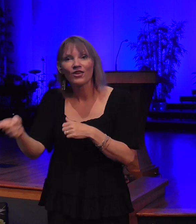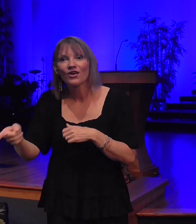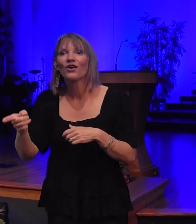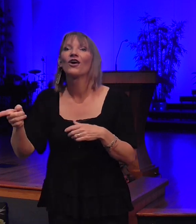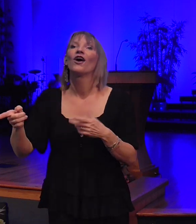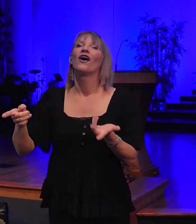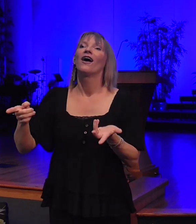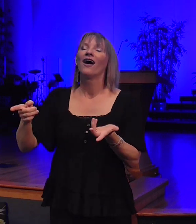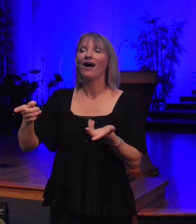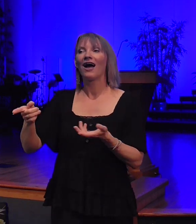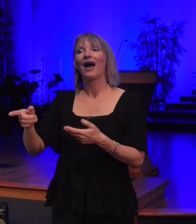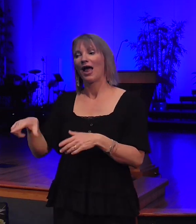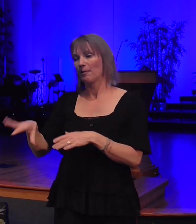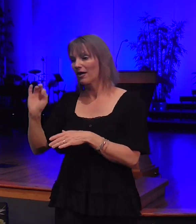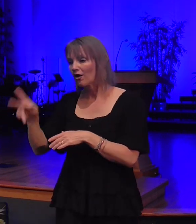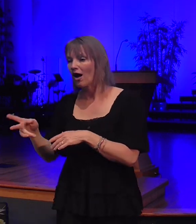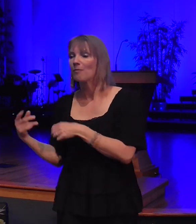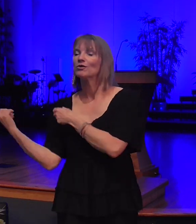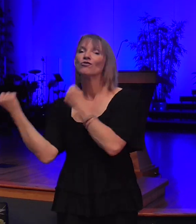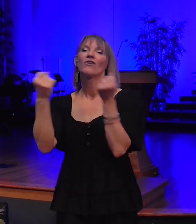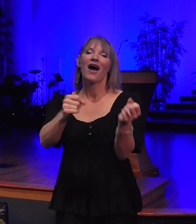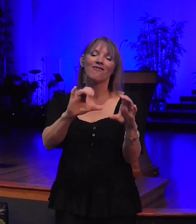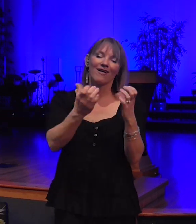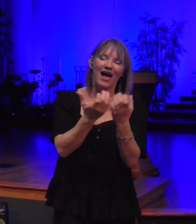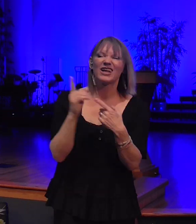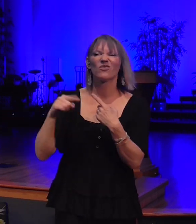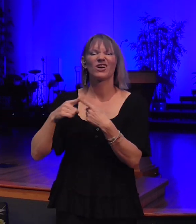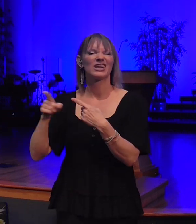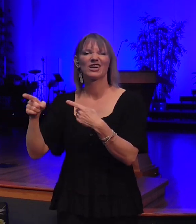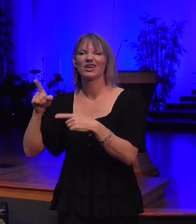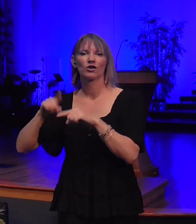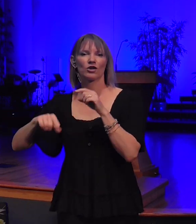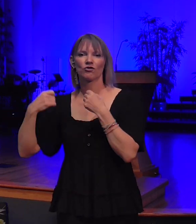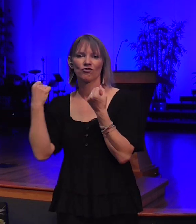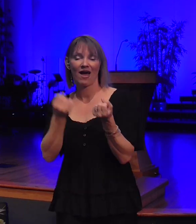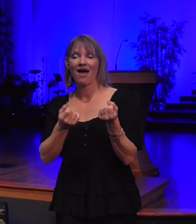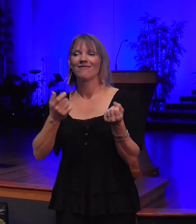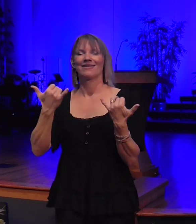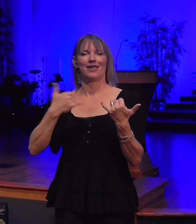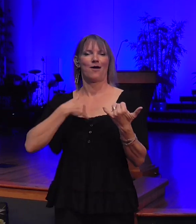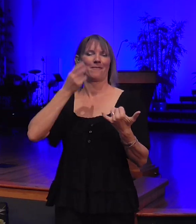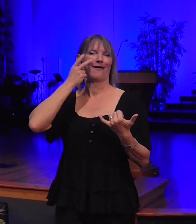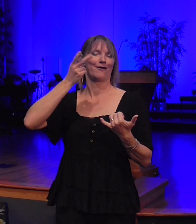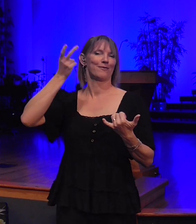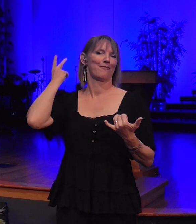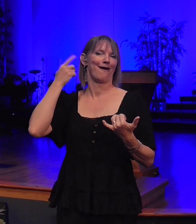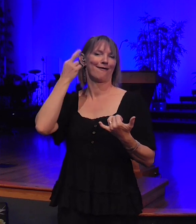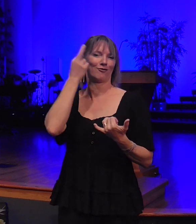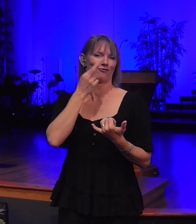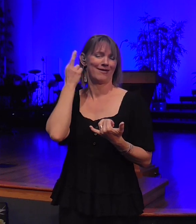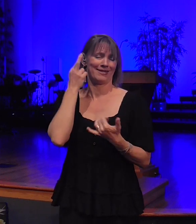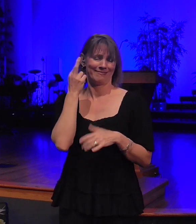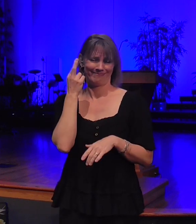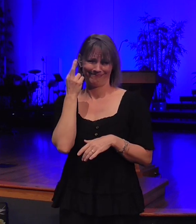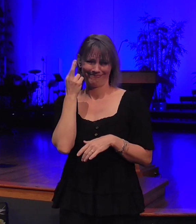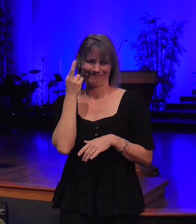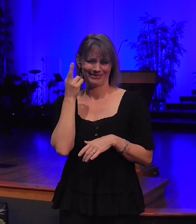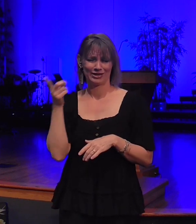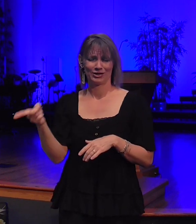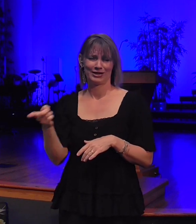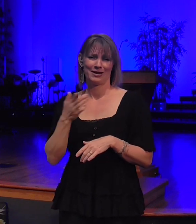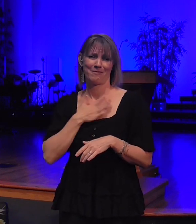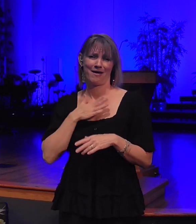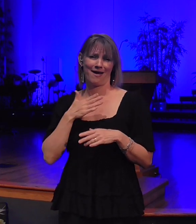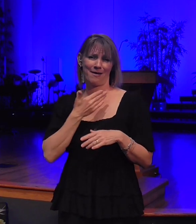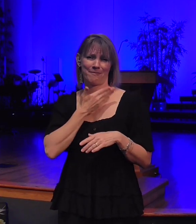take her to classes when she couldn't drive anymore. But looking back now, I realized that I had my greatest teacher in how to be a